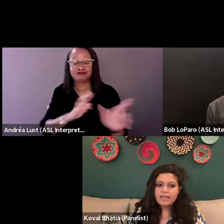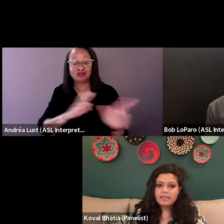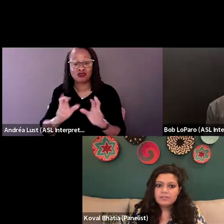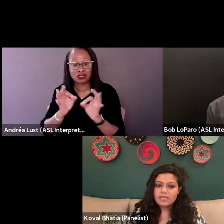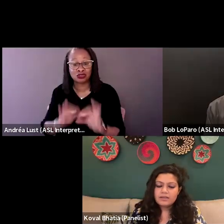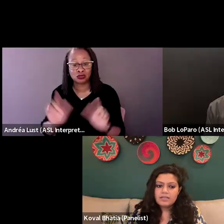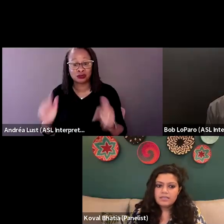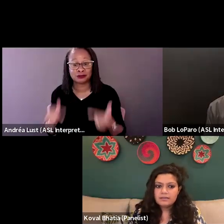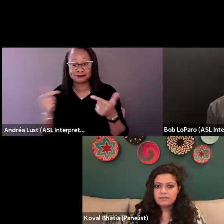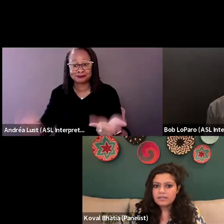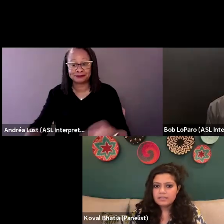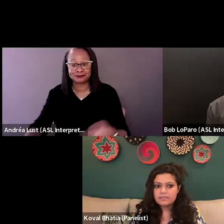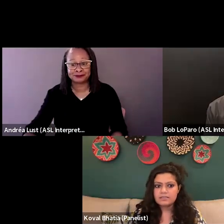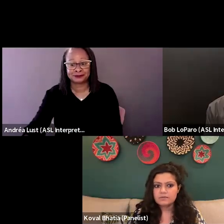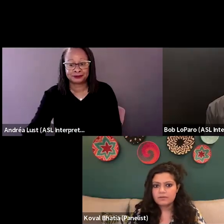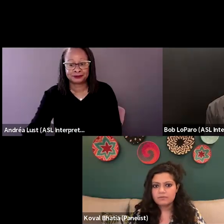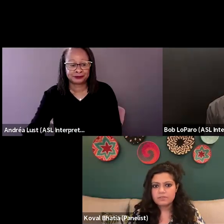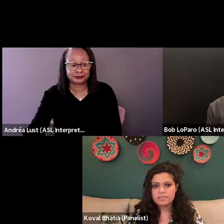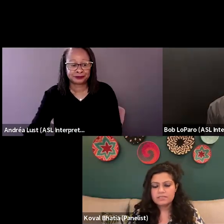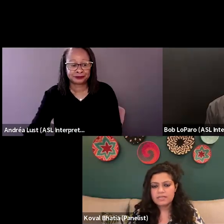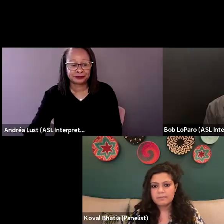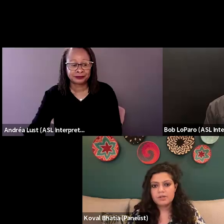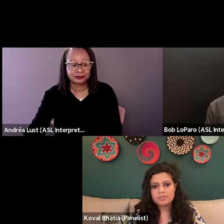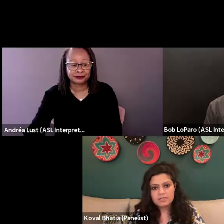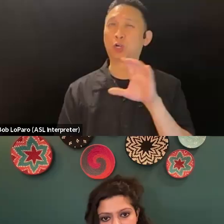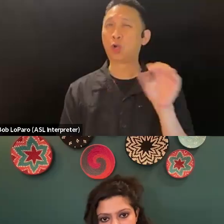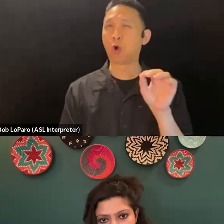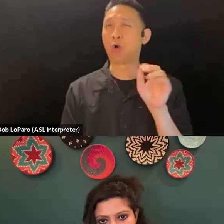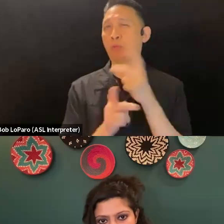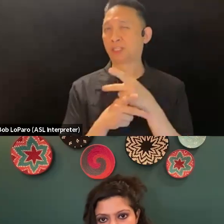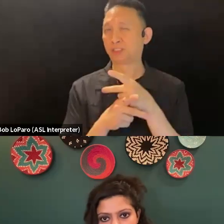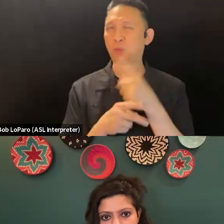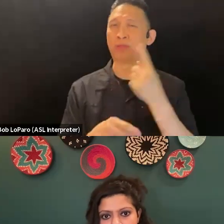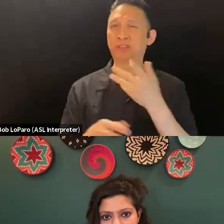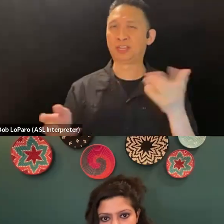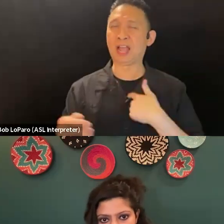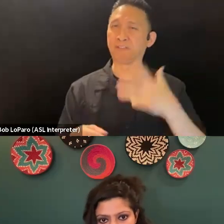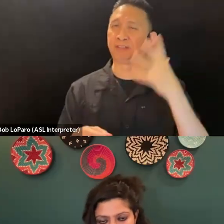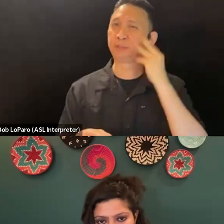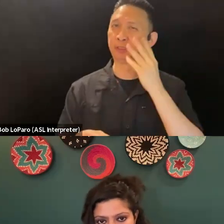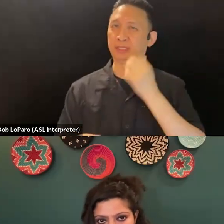finance. But I think I'll find out over the next few years.